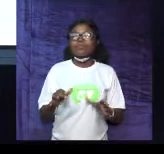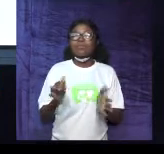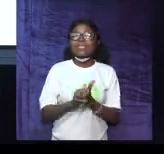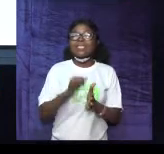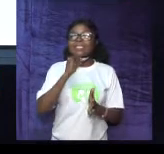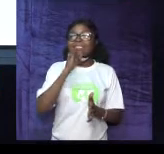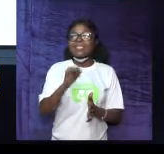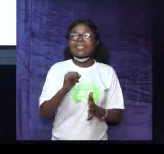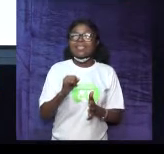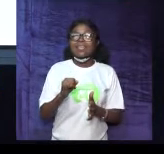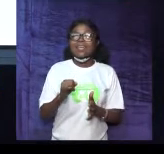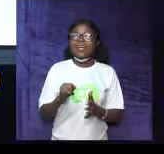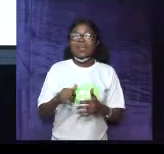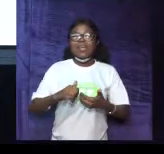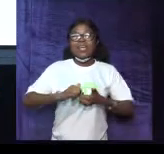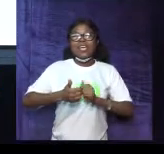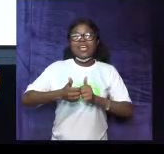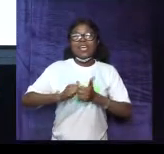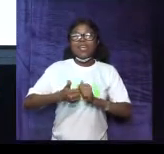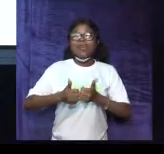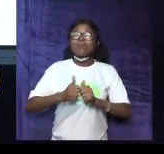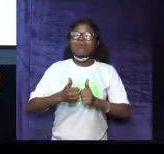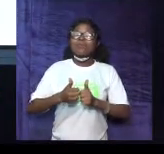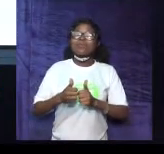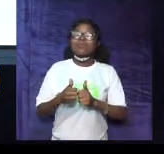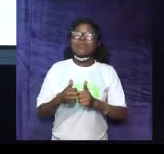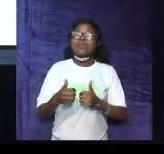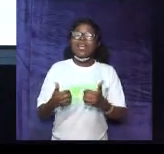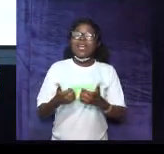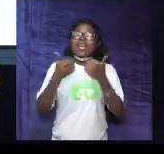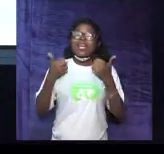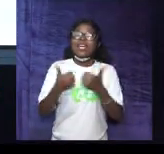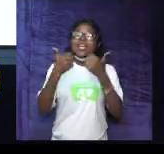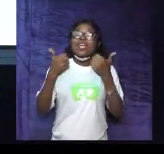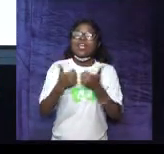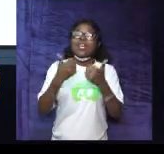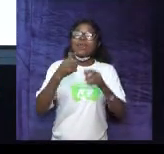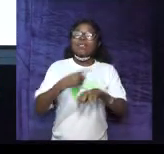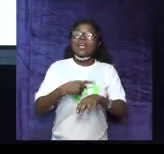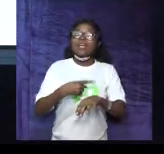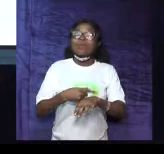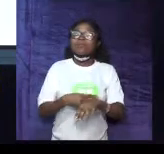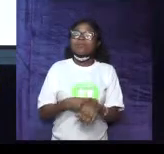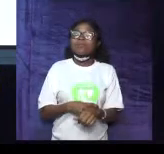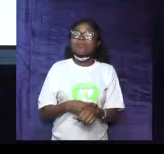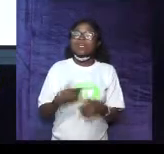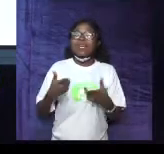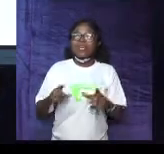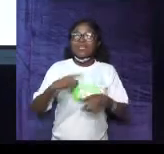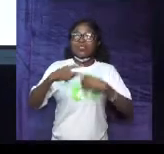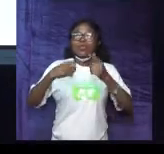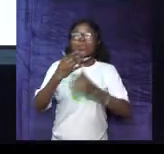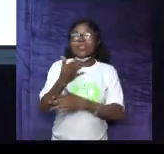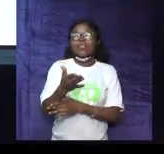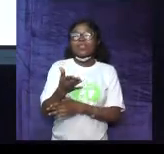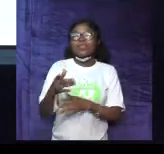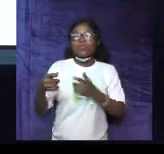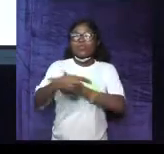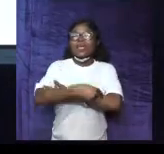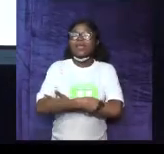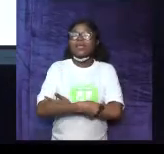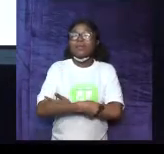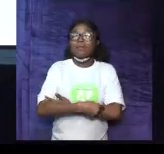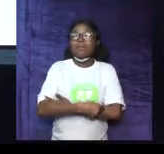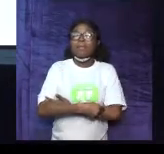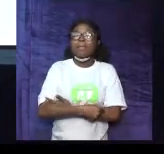do, and that is game time. Are we ready to play our game now? Yes, let's go